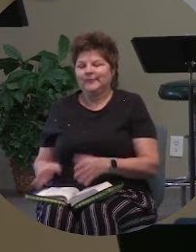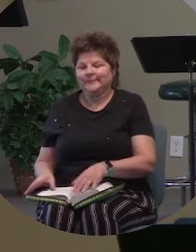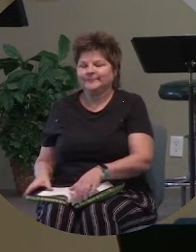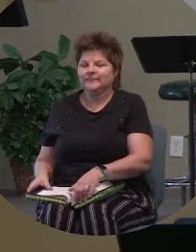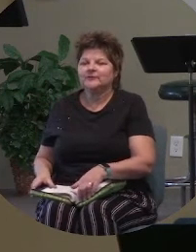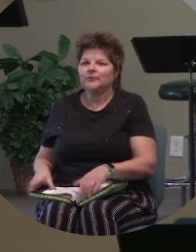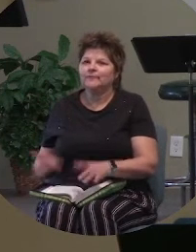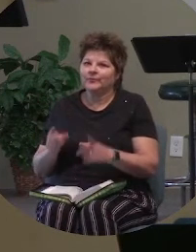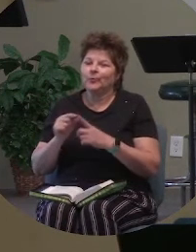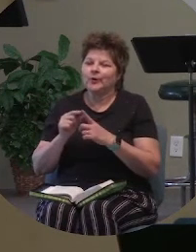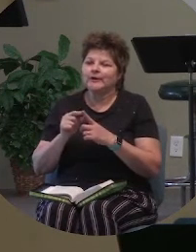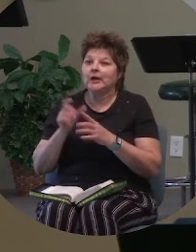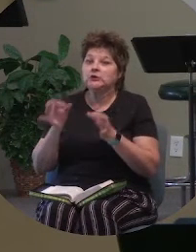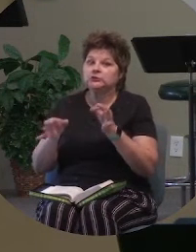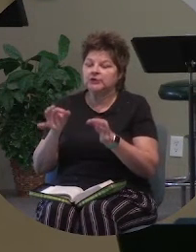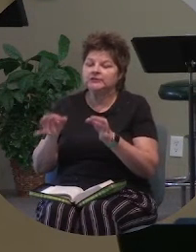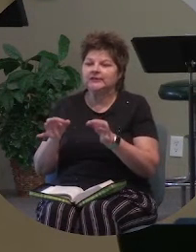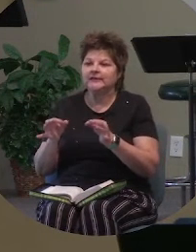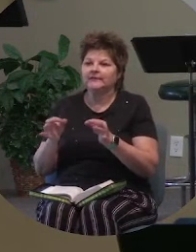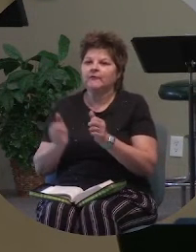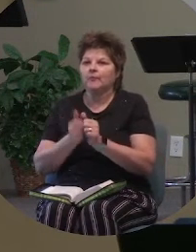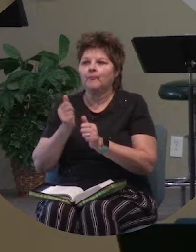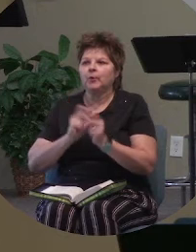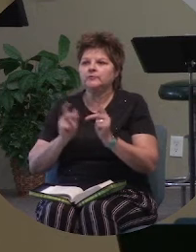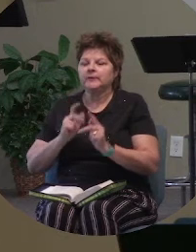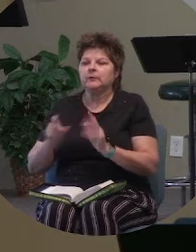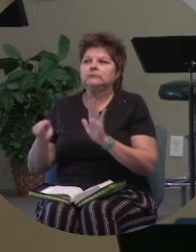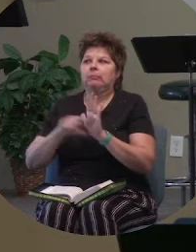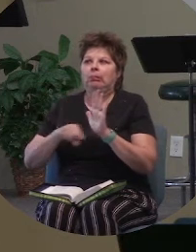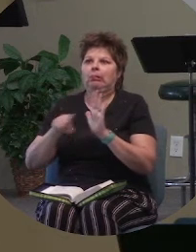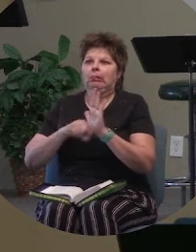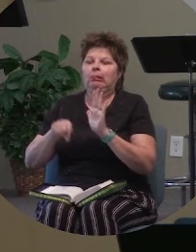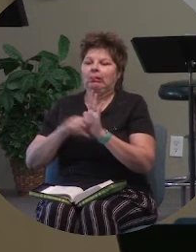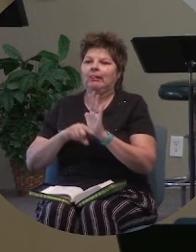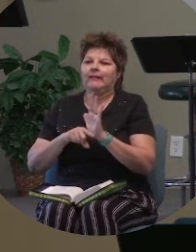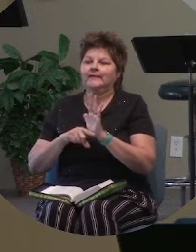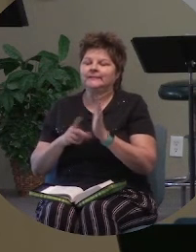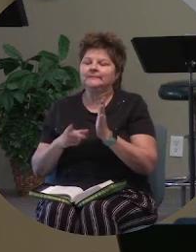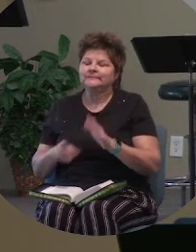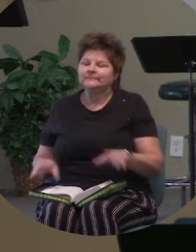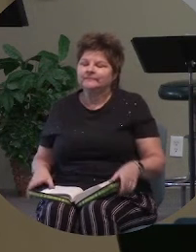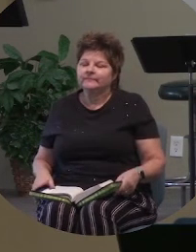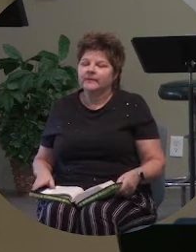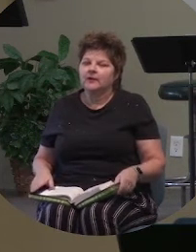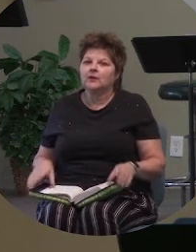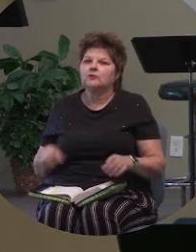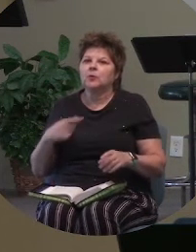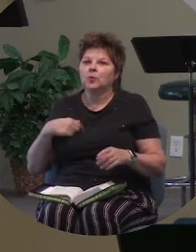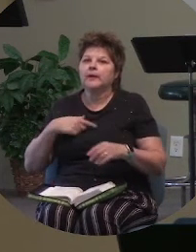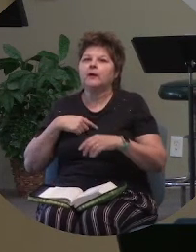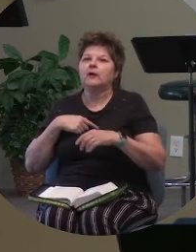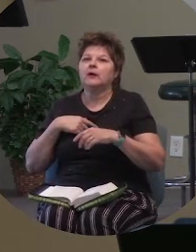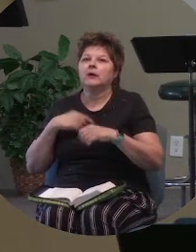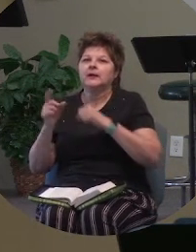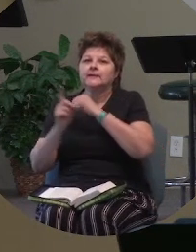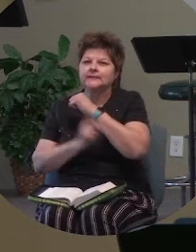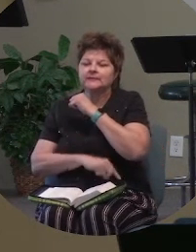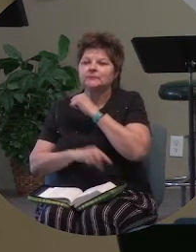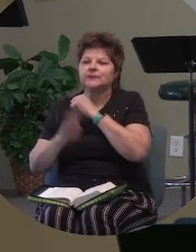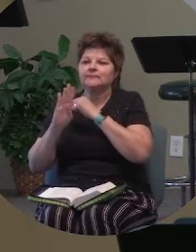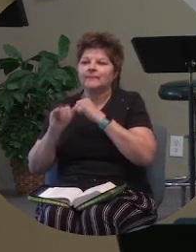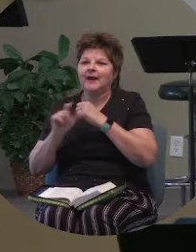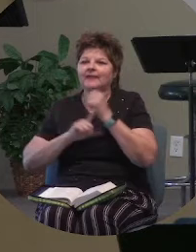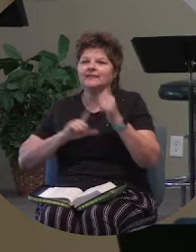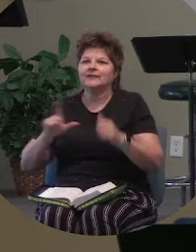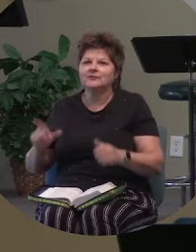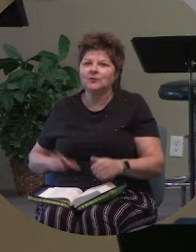most humans' standpoint is a negative thing. "We are disciplined by the Lord so